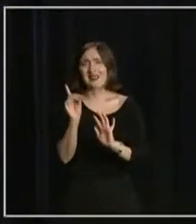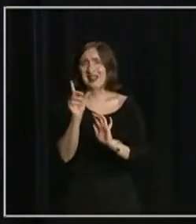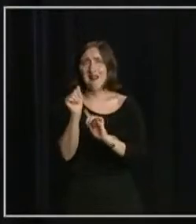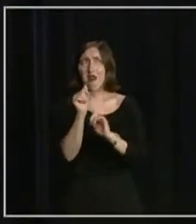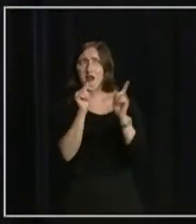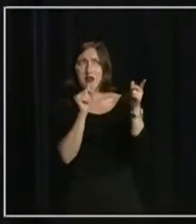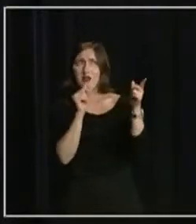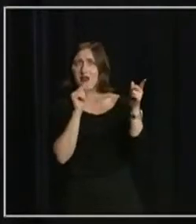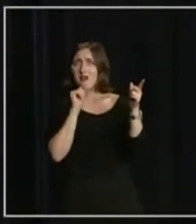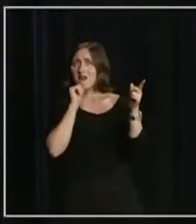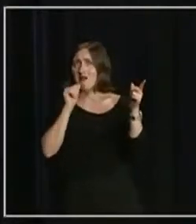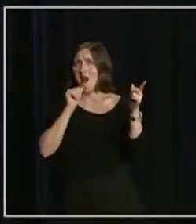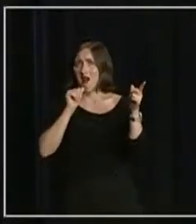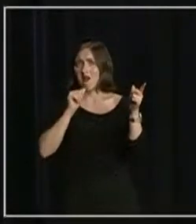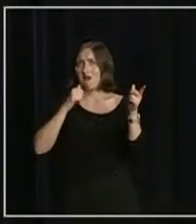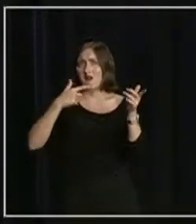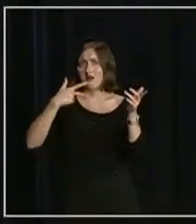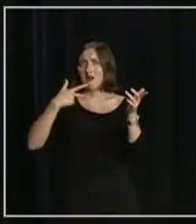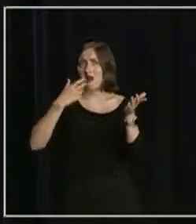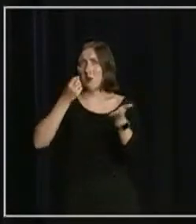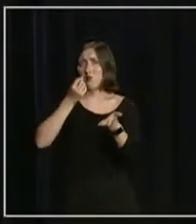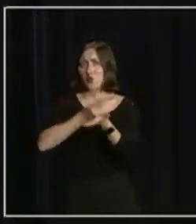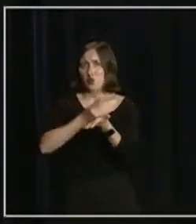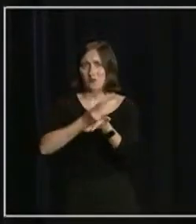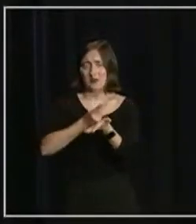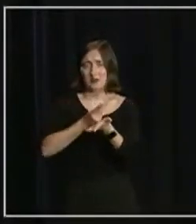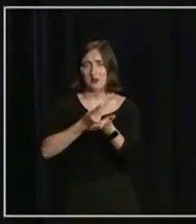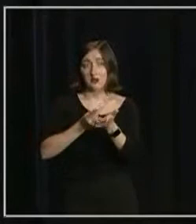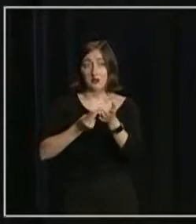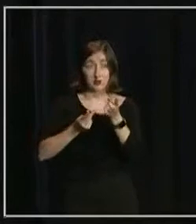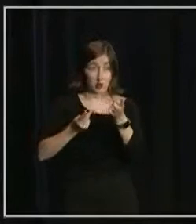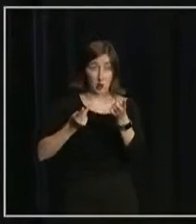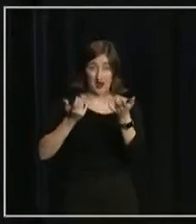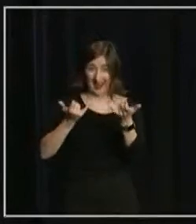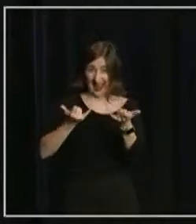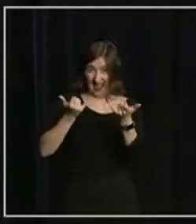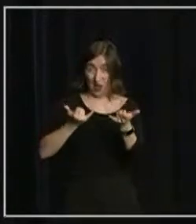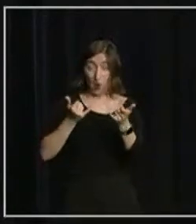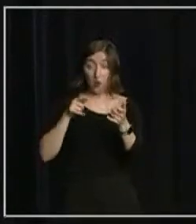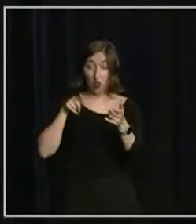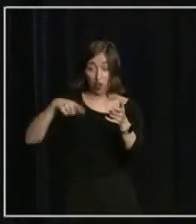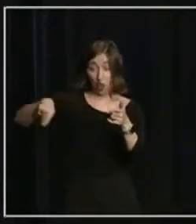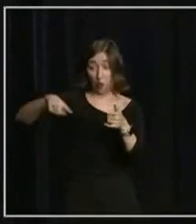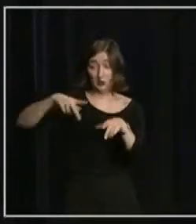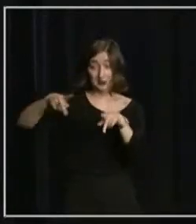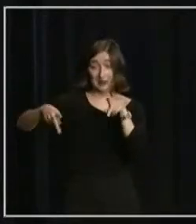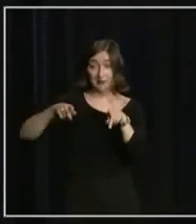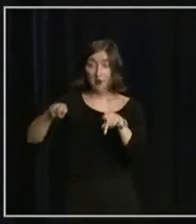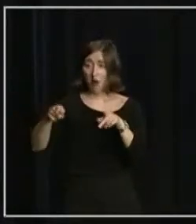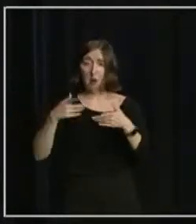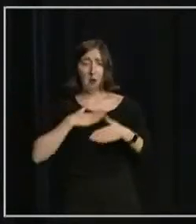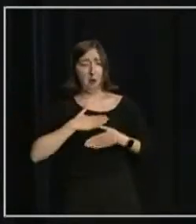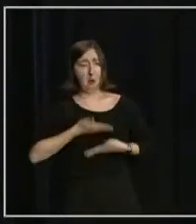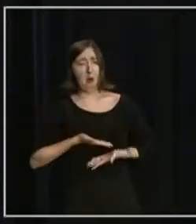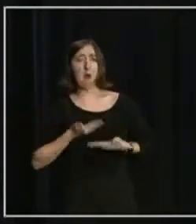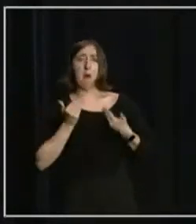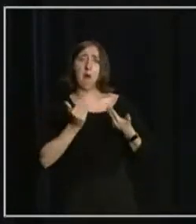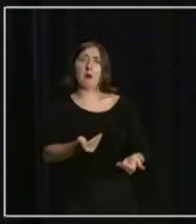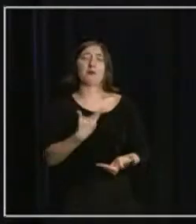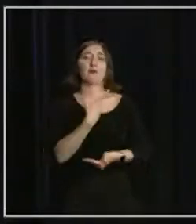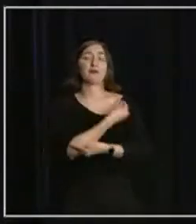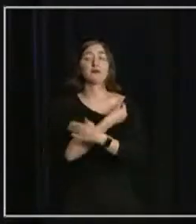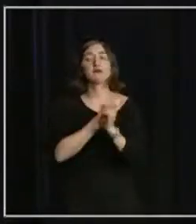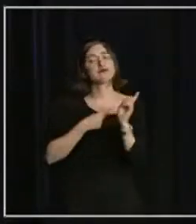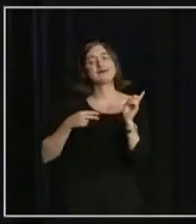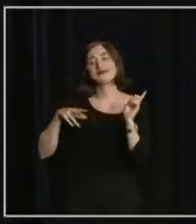do you anticipate more people to show up, or have you seen more people show up? Well, not seen as of yet. We do hope that folks do show up. We have